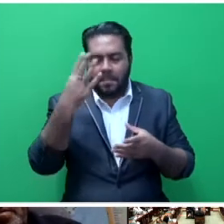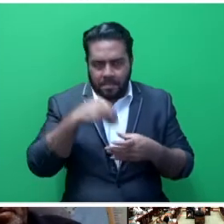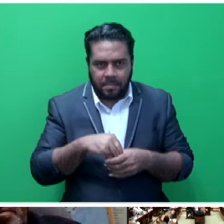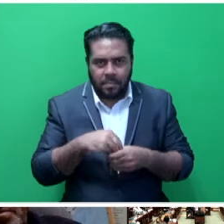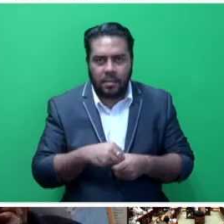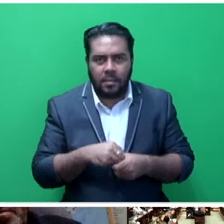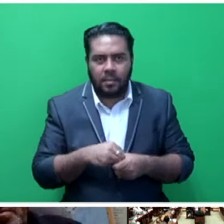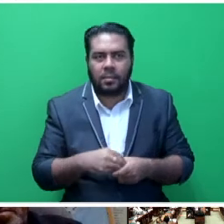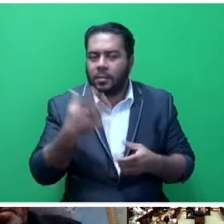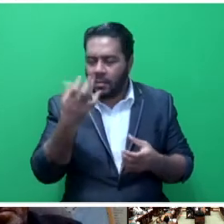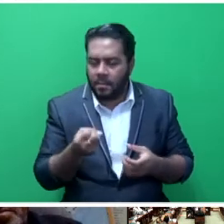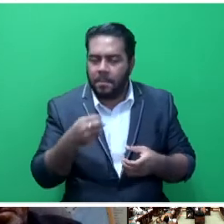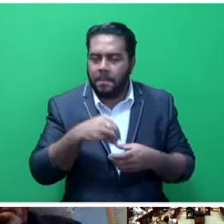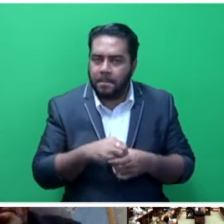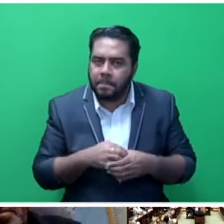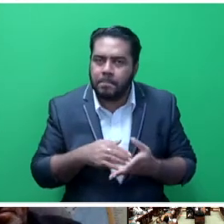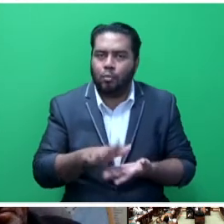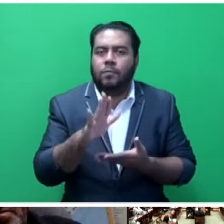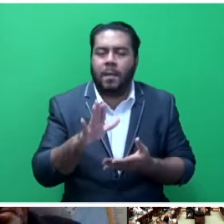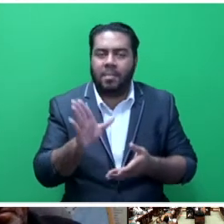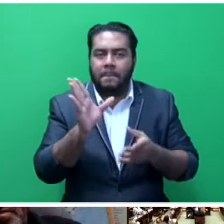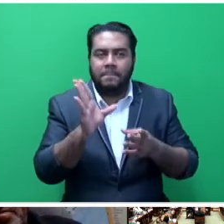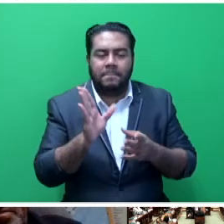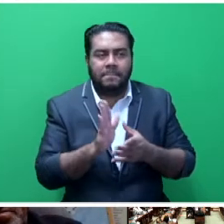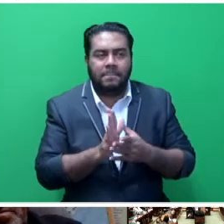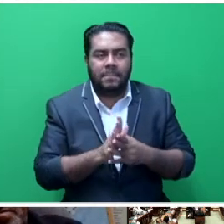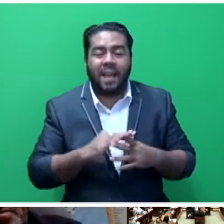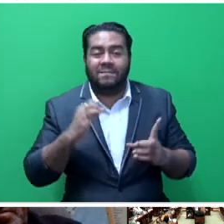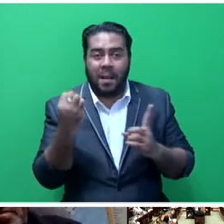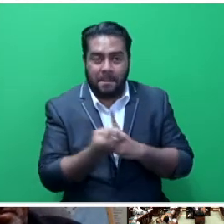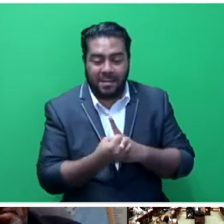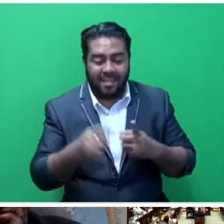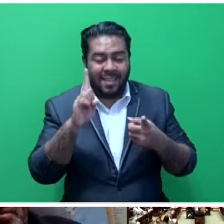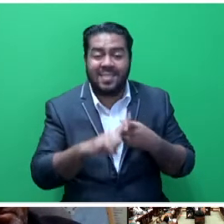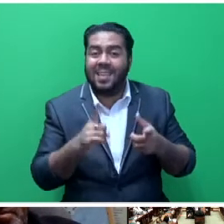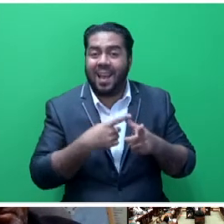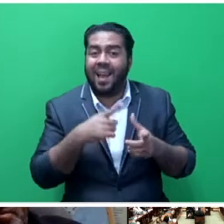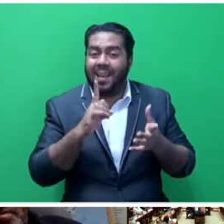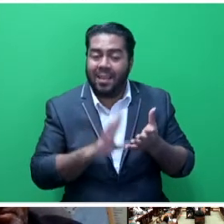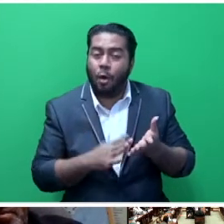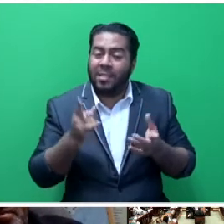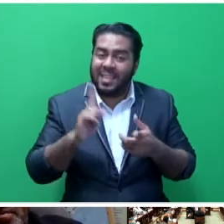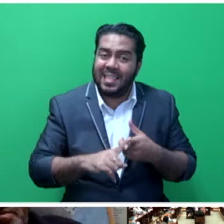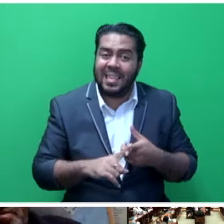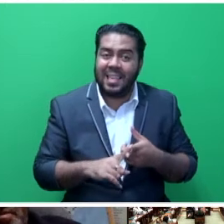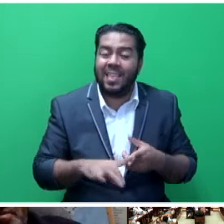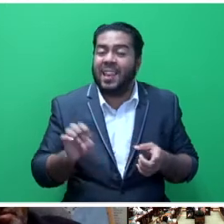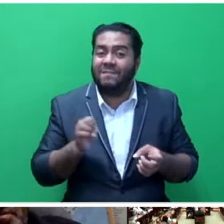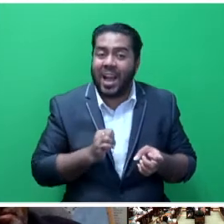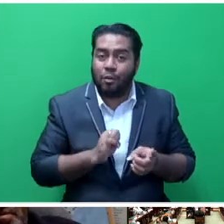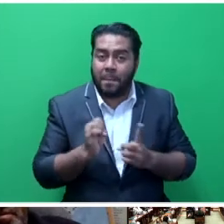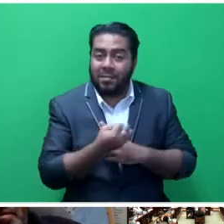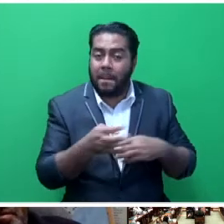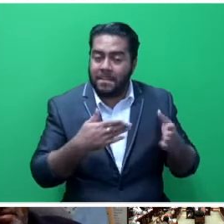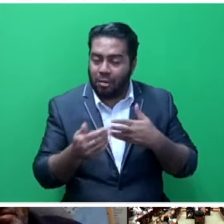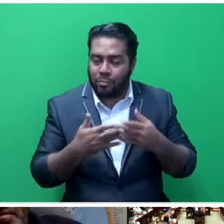to be an approval from the Department of Environment on the EIA, or the EMP, the Environmental Management Plan. There's